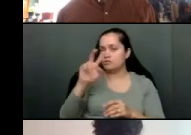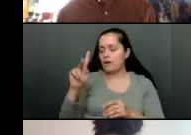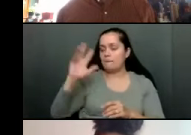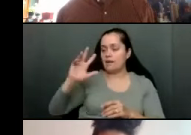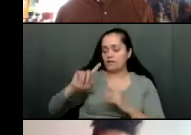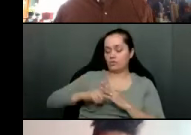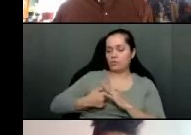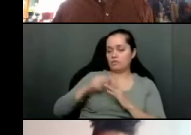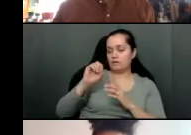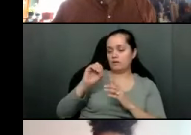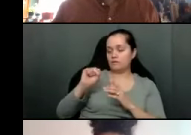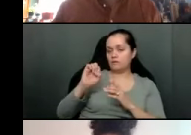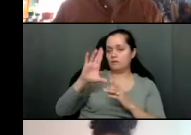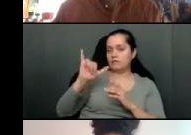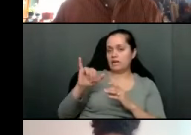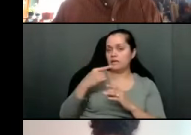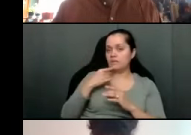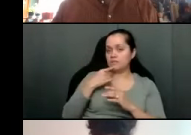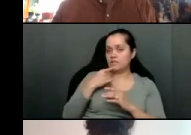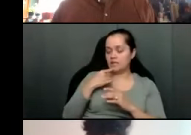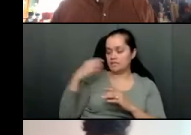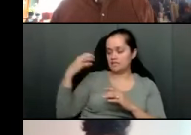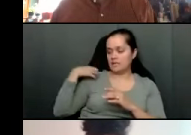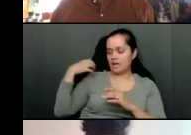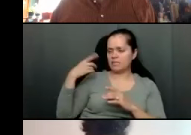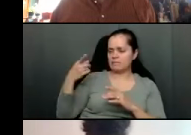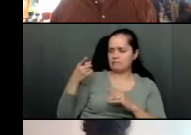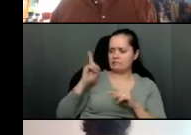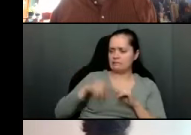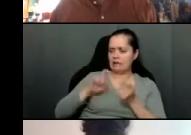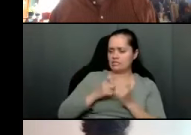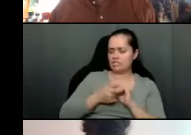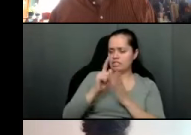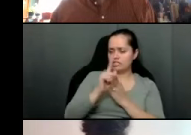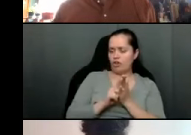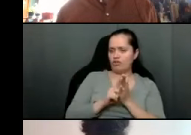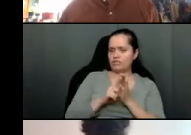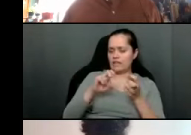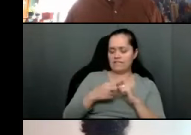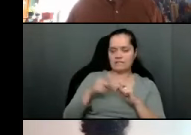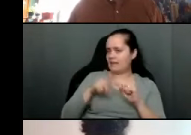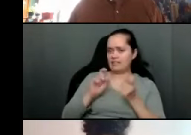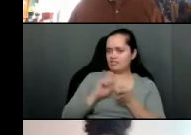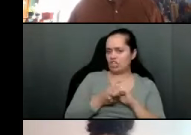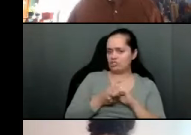series, Scotty often seemed to say to the captain that he could not change the laws of physics.